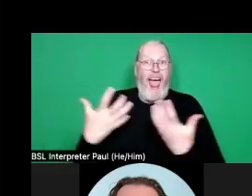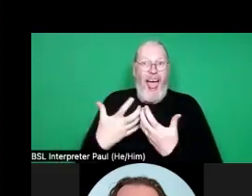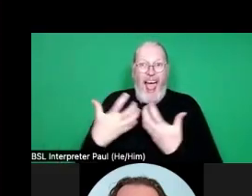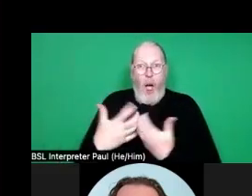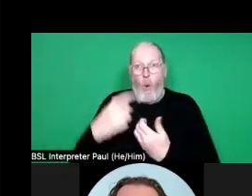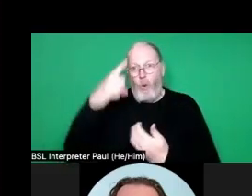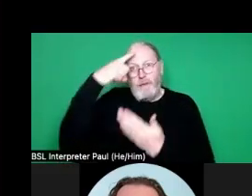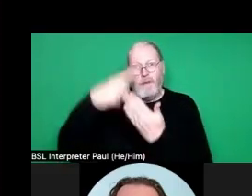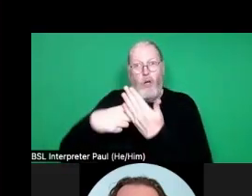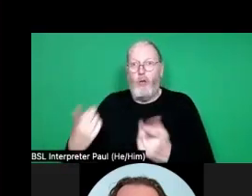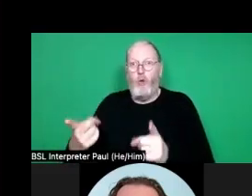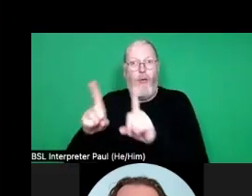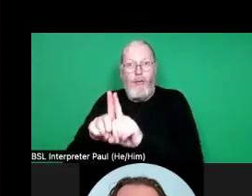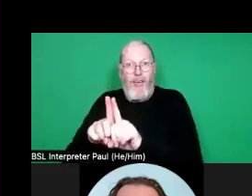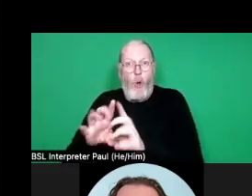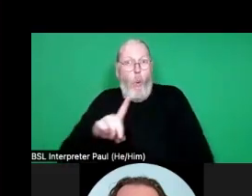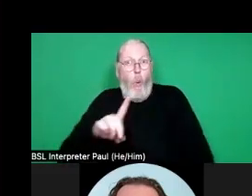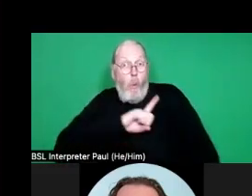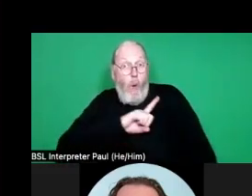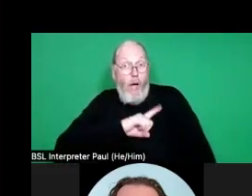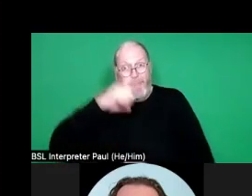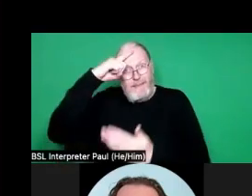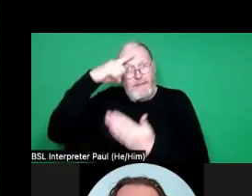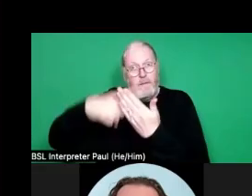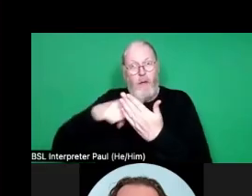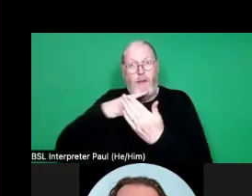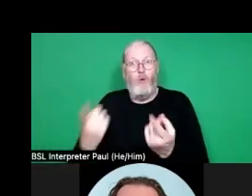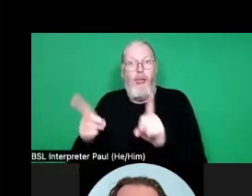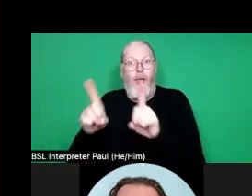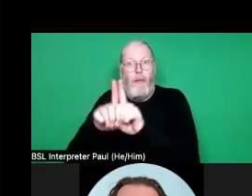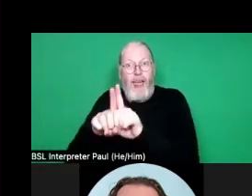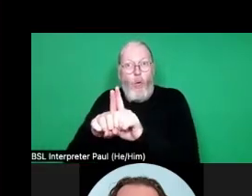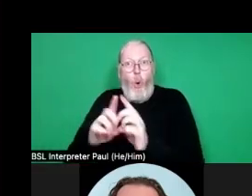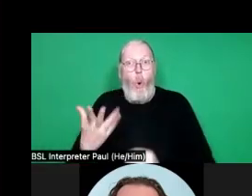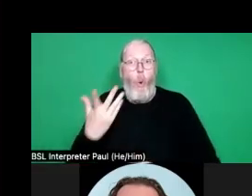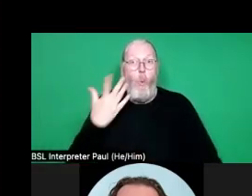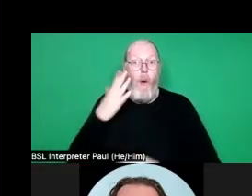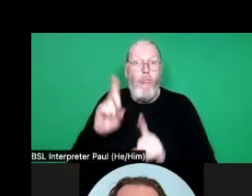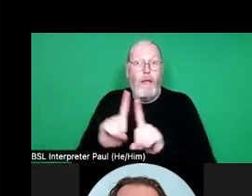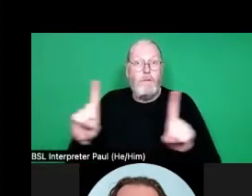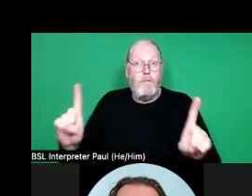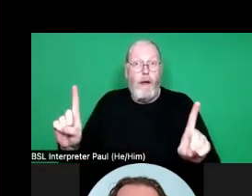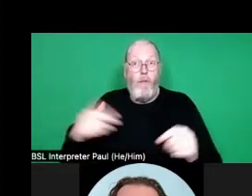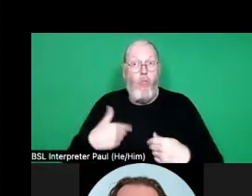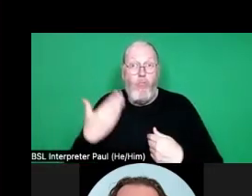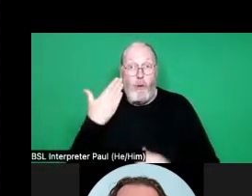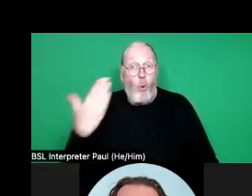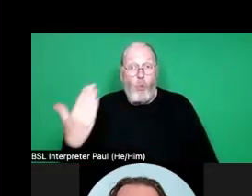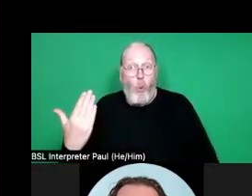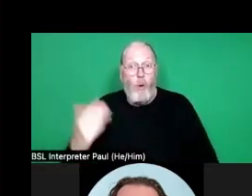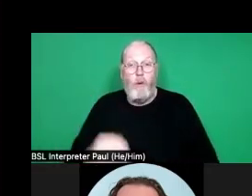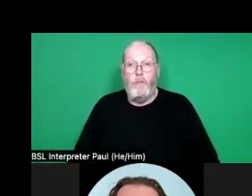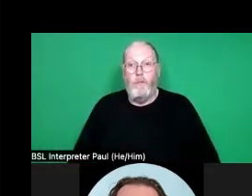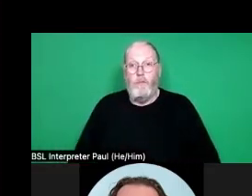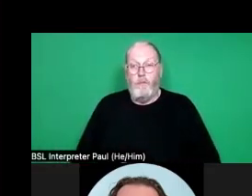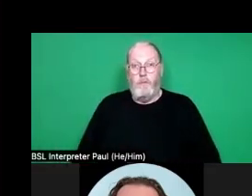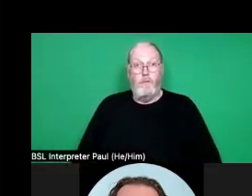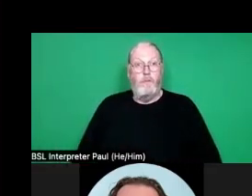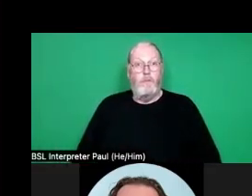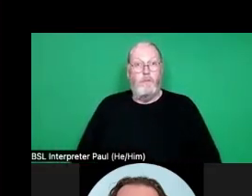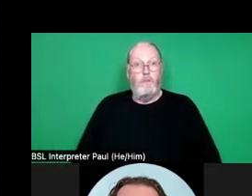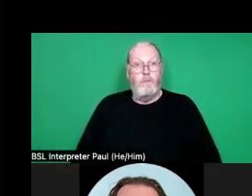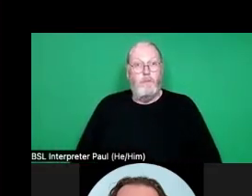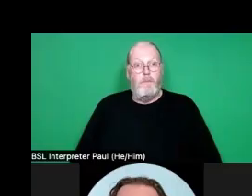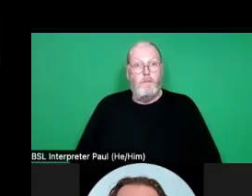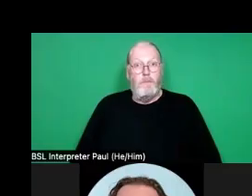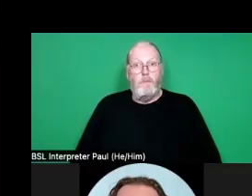assigned relationship to the expired time. And Koch claimed that the system gains insight as each